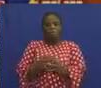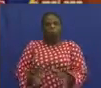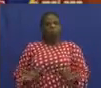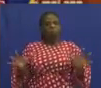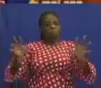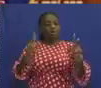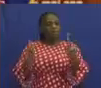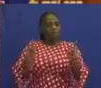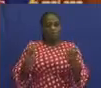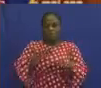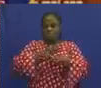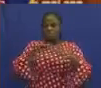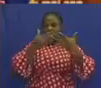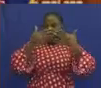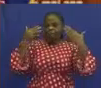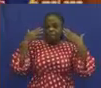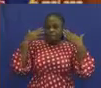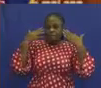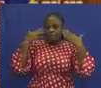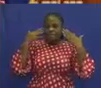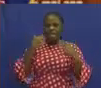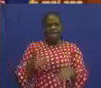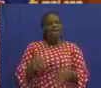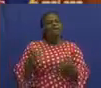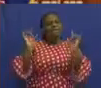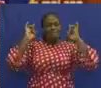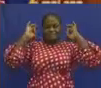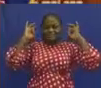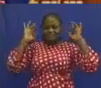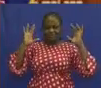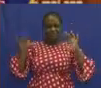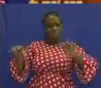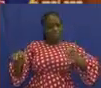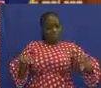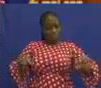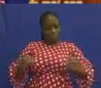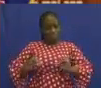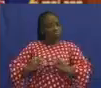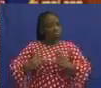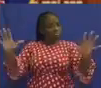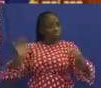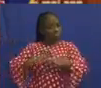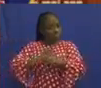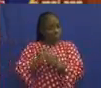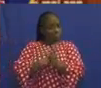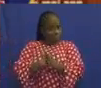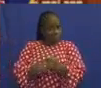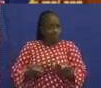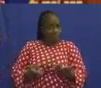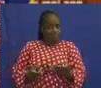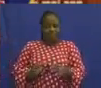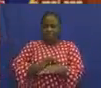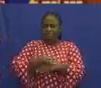gatherings without masks are the riskiest activities for spreading the virus,